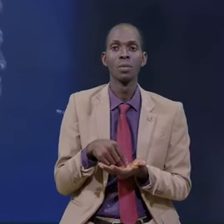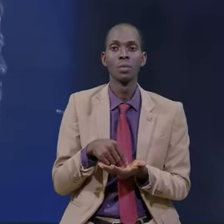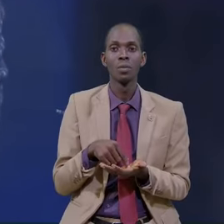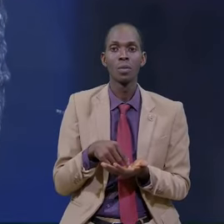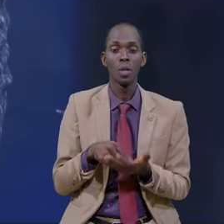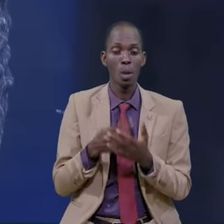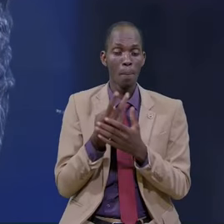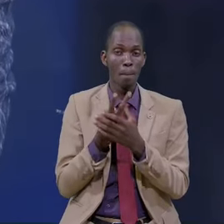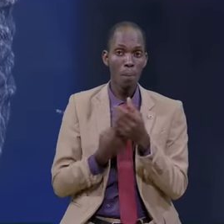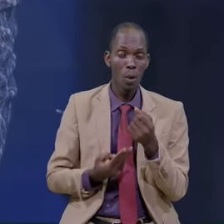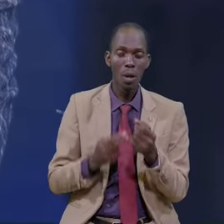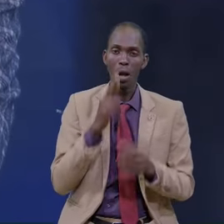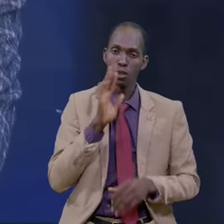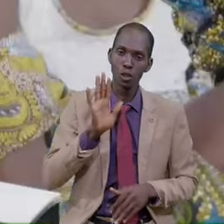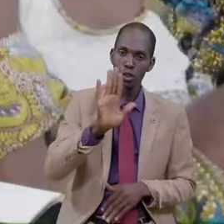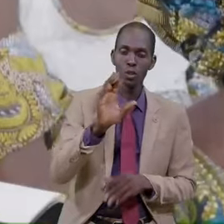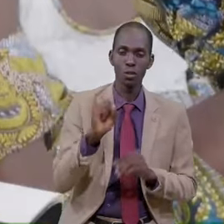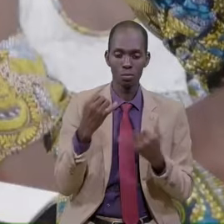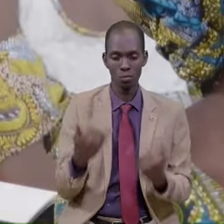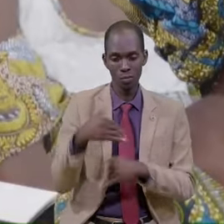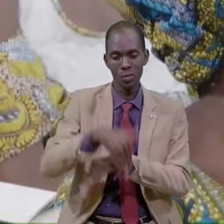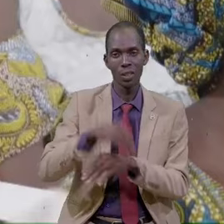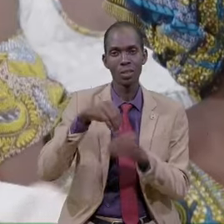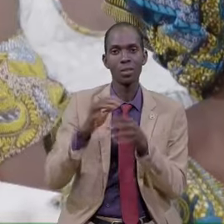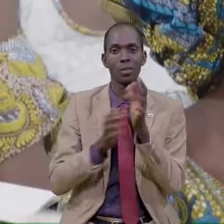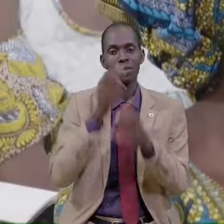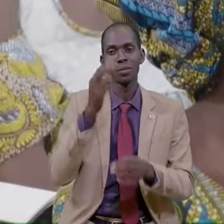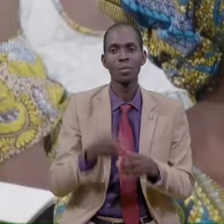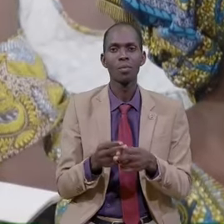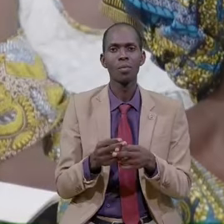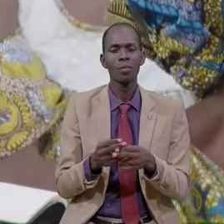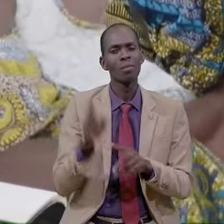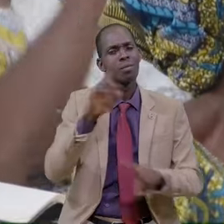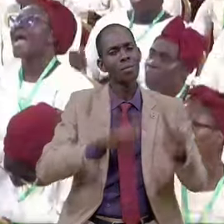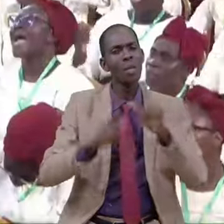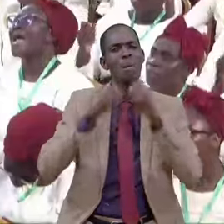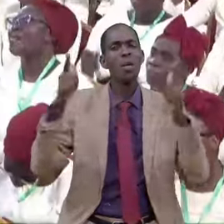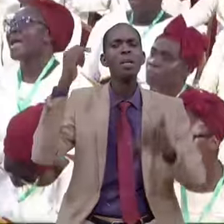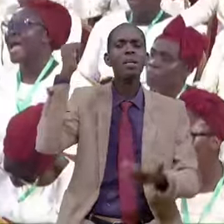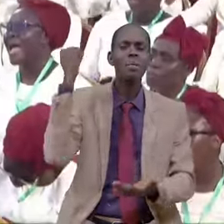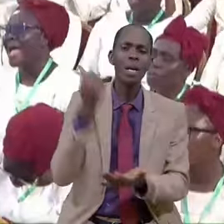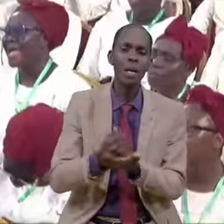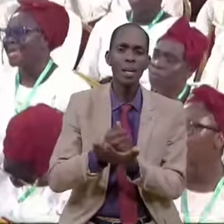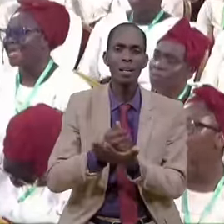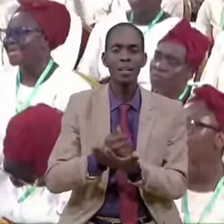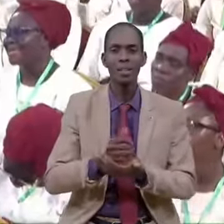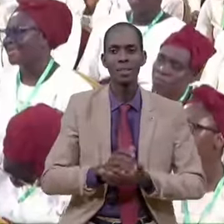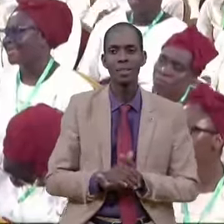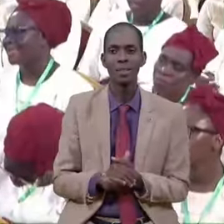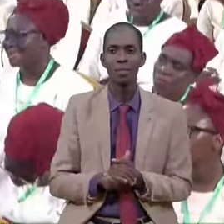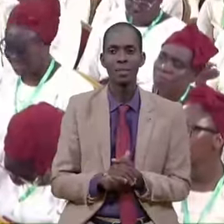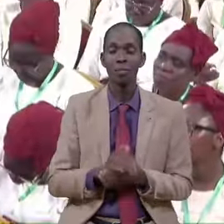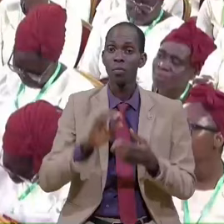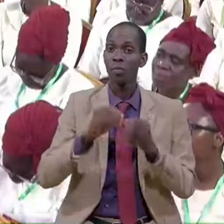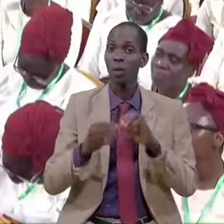both are yours tonight give good am number